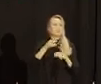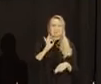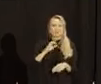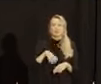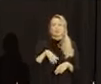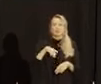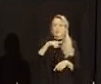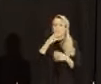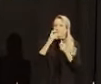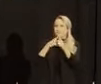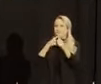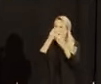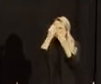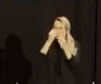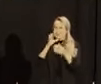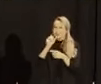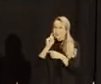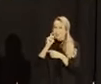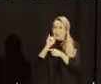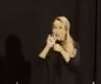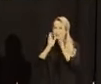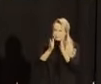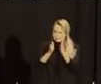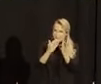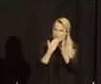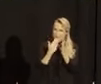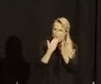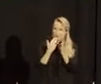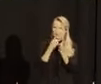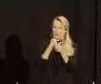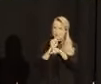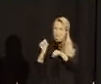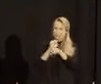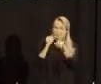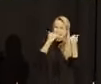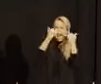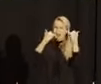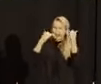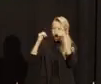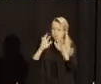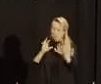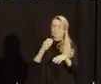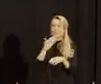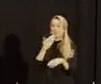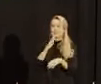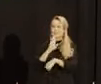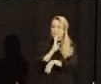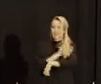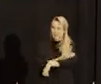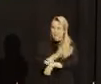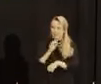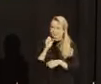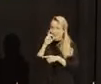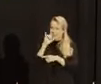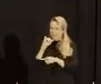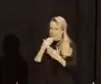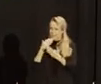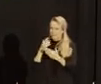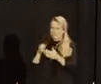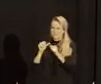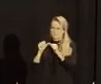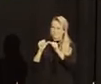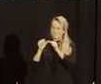one, thank you for what you're doing, and my thanks to Shelley as well. There are multiple pieces